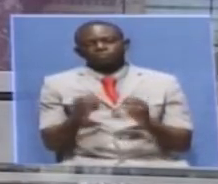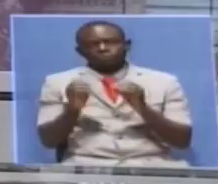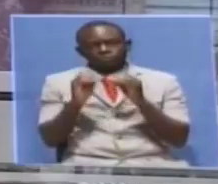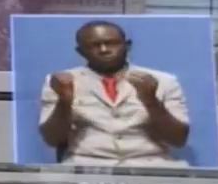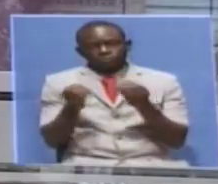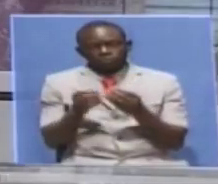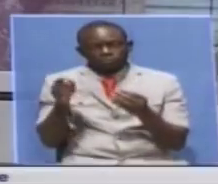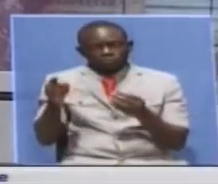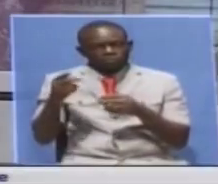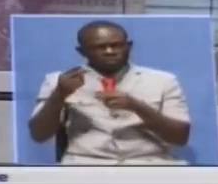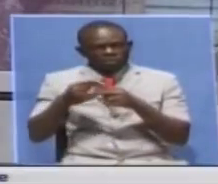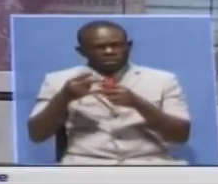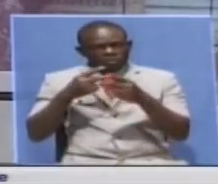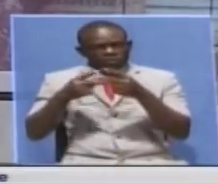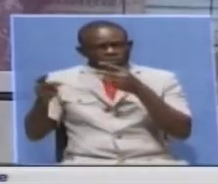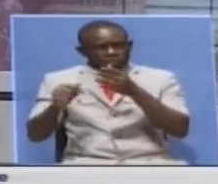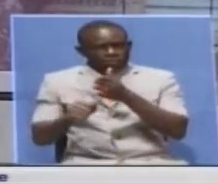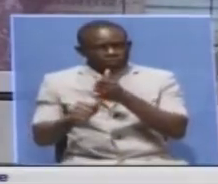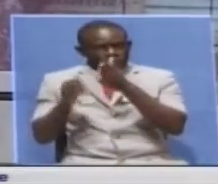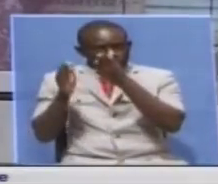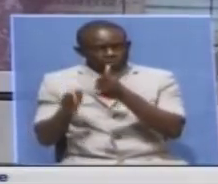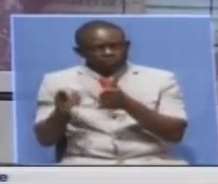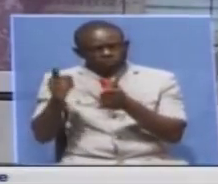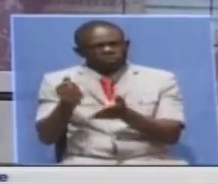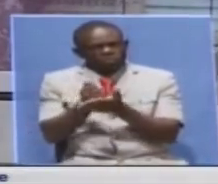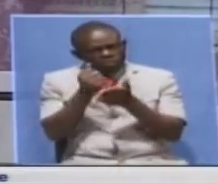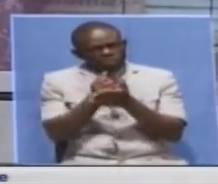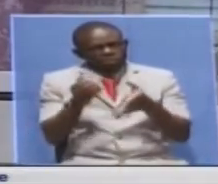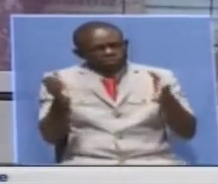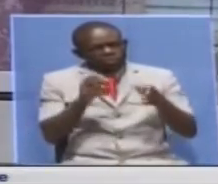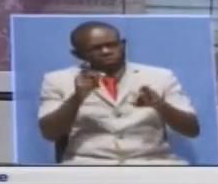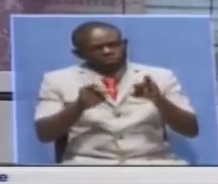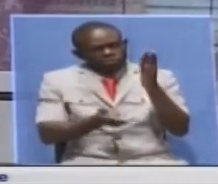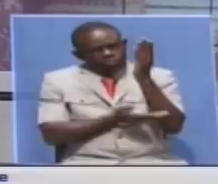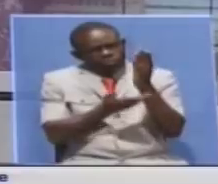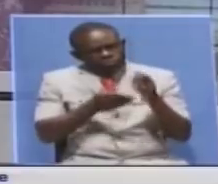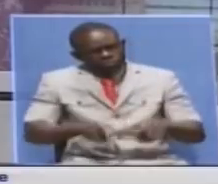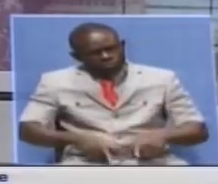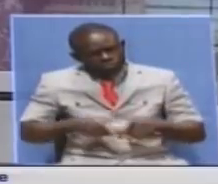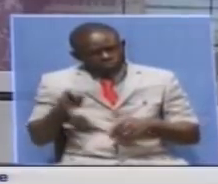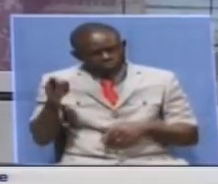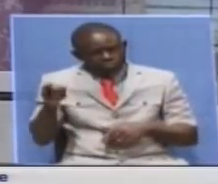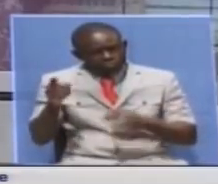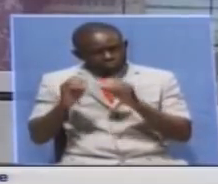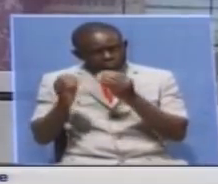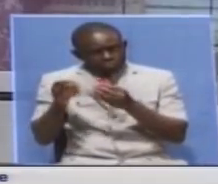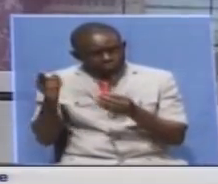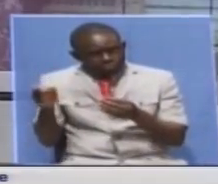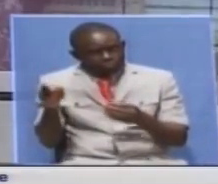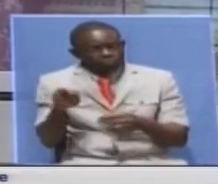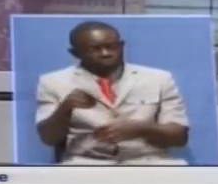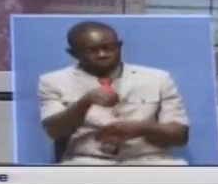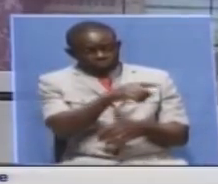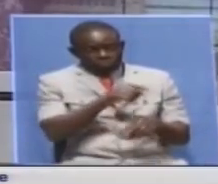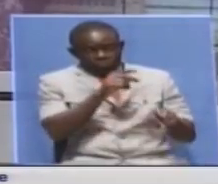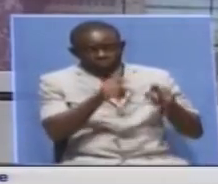making organization that works to uplift the welfare of the communities, has implored candidates contesting the Lusaka mayoral